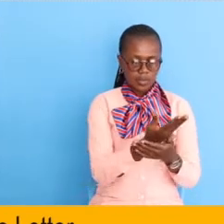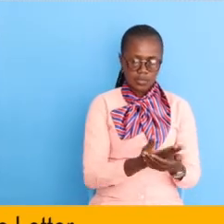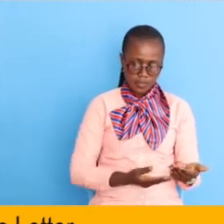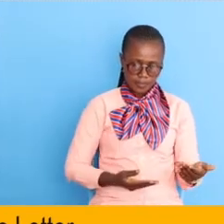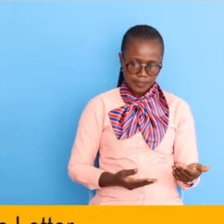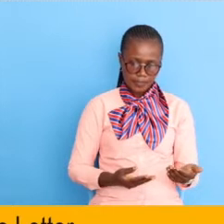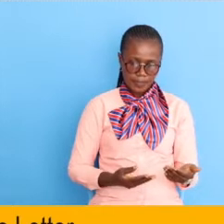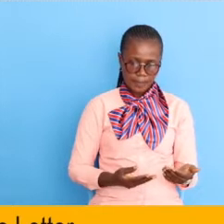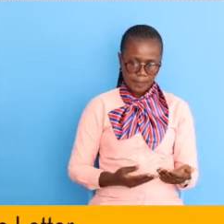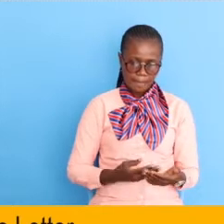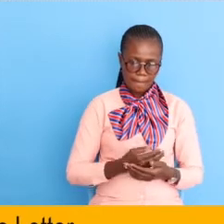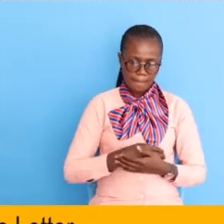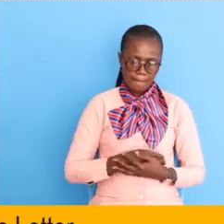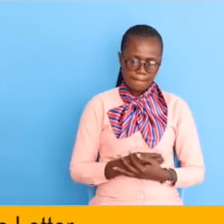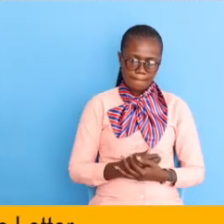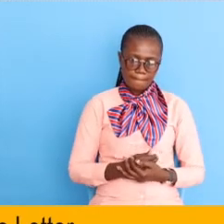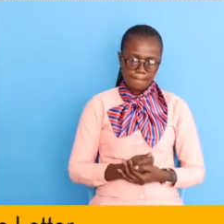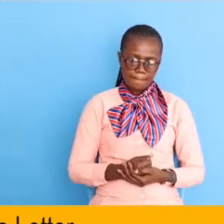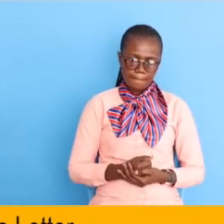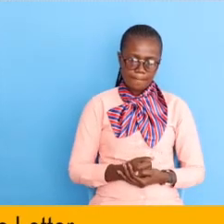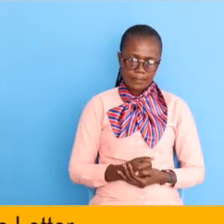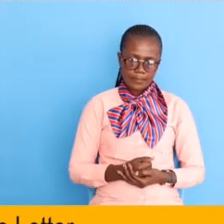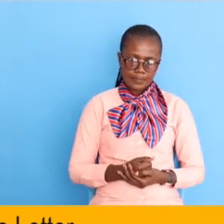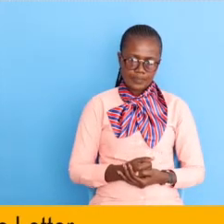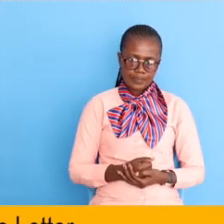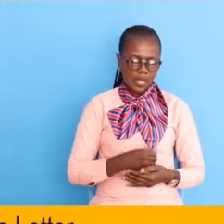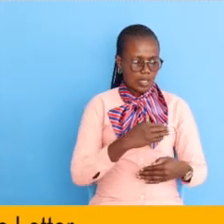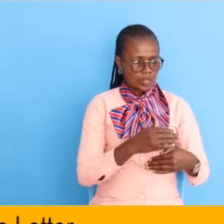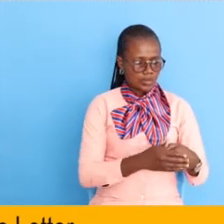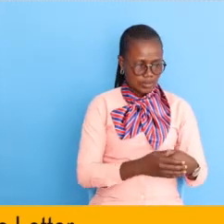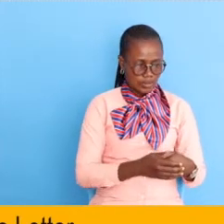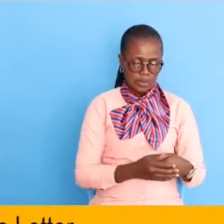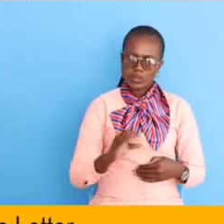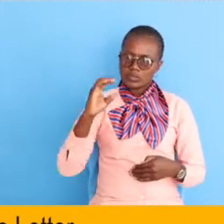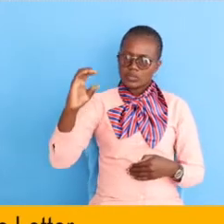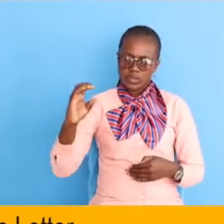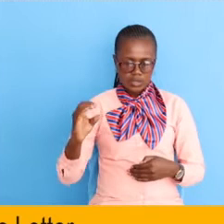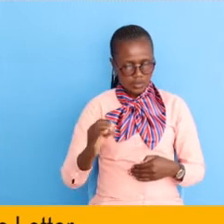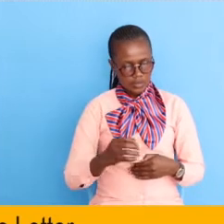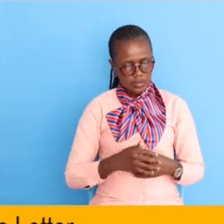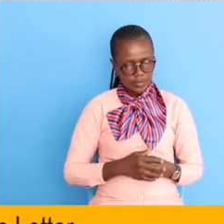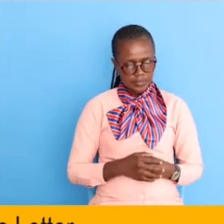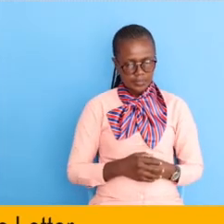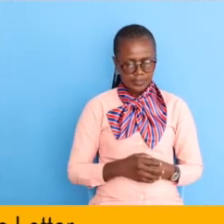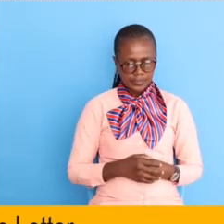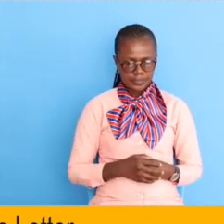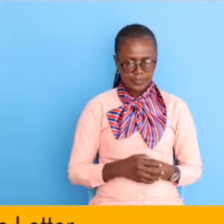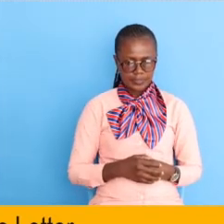about the address of the receiver. Again, the sender's address and all those.